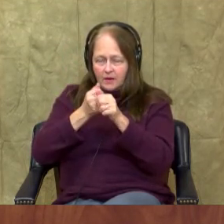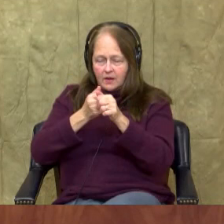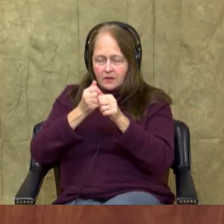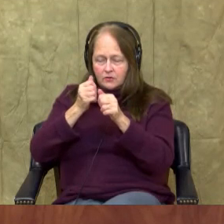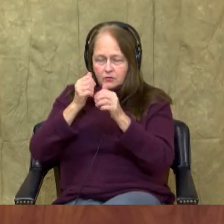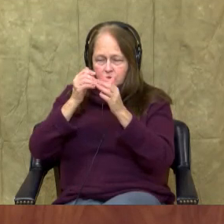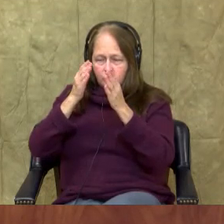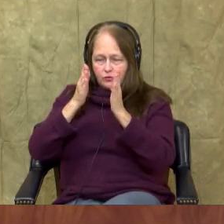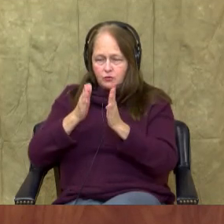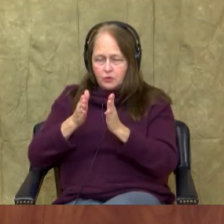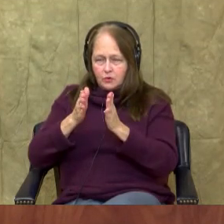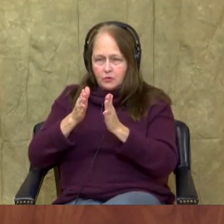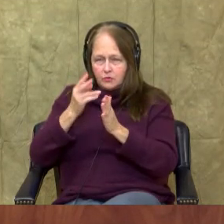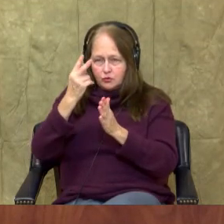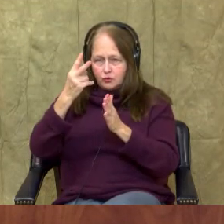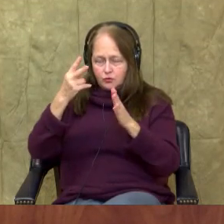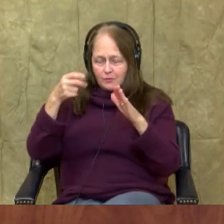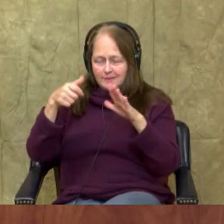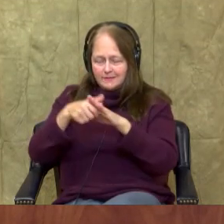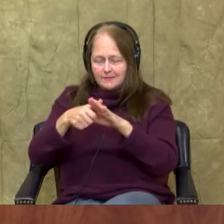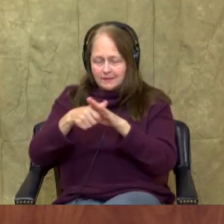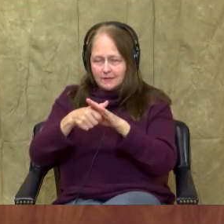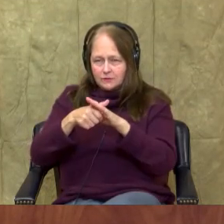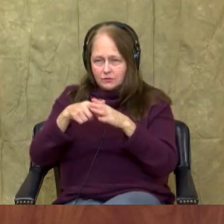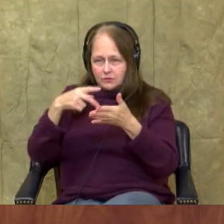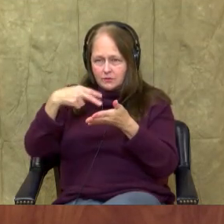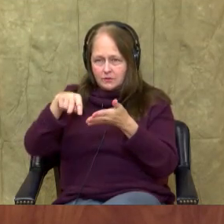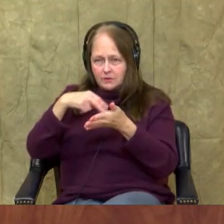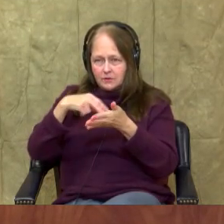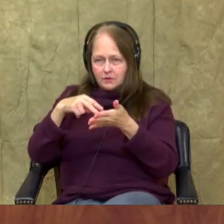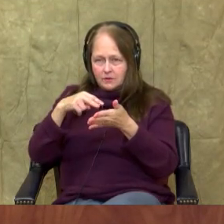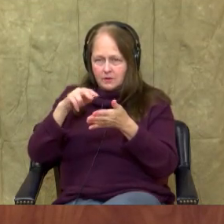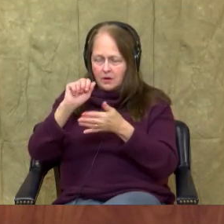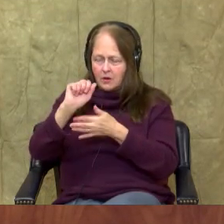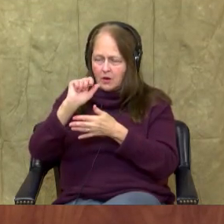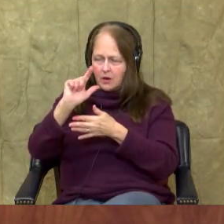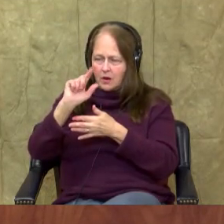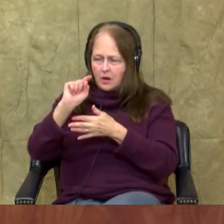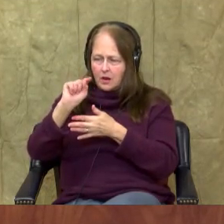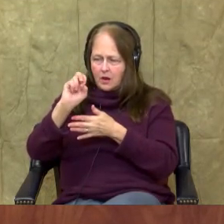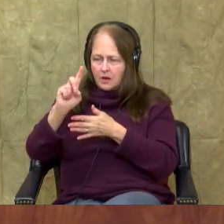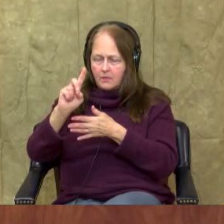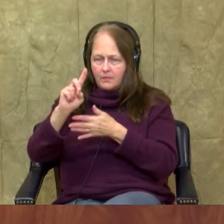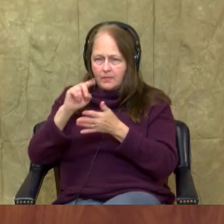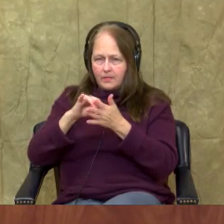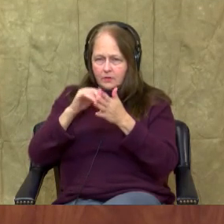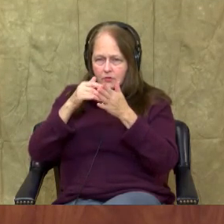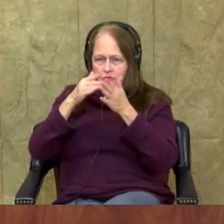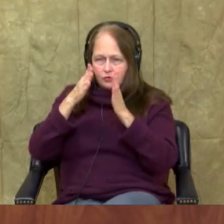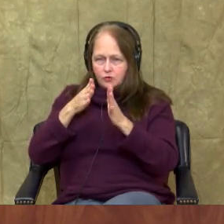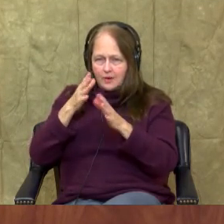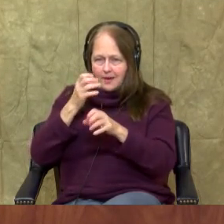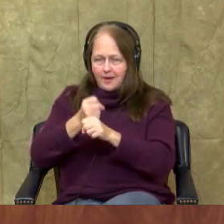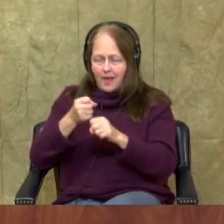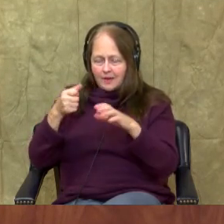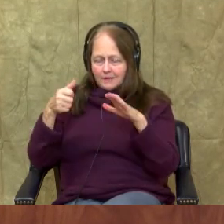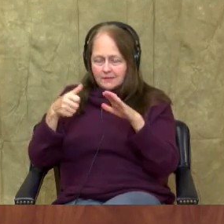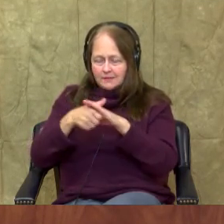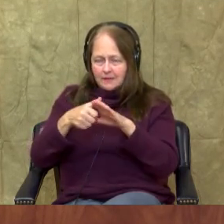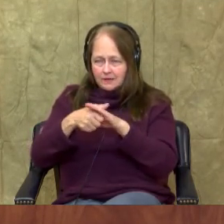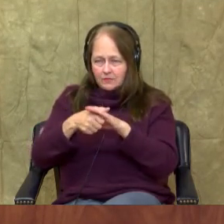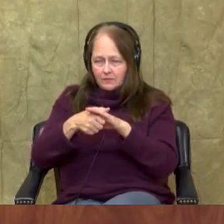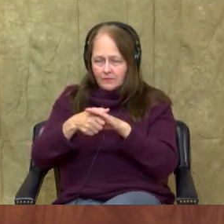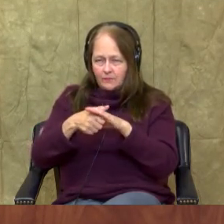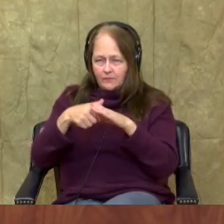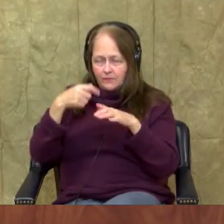was allotted 2 tickets to the dance. What does allotted mean? Well, we know that the students got tickets. We know